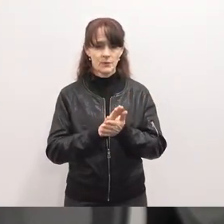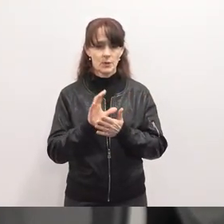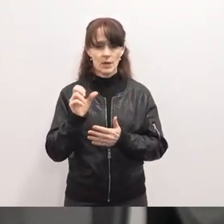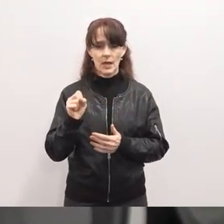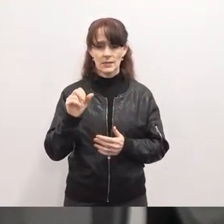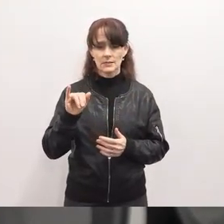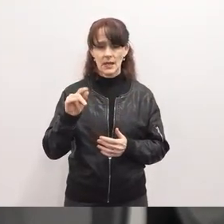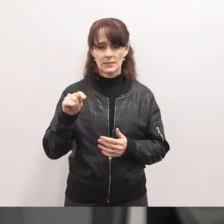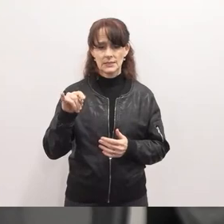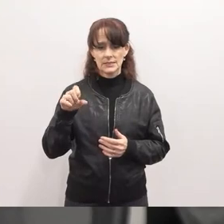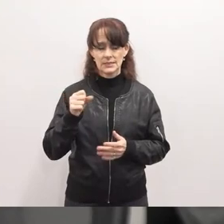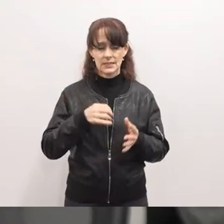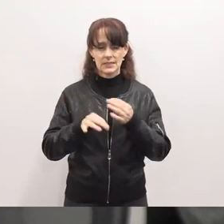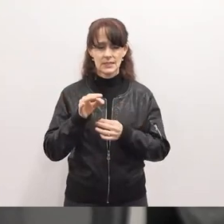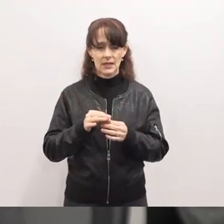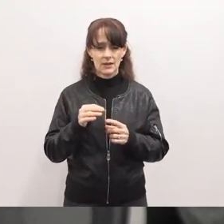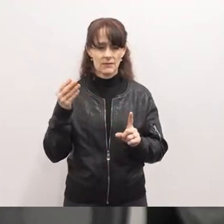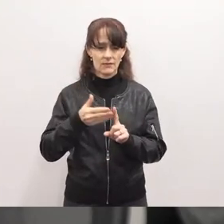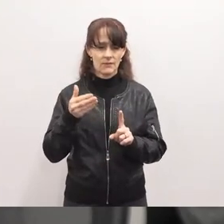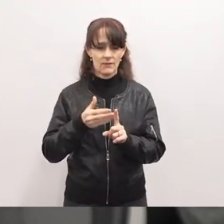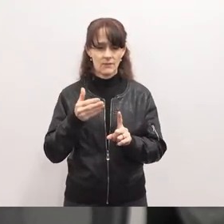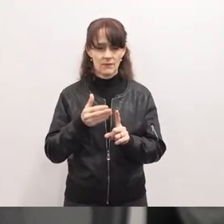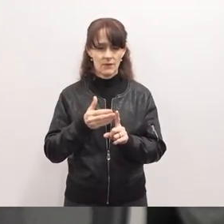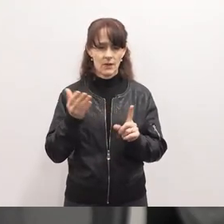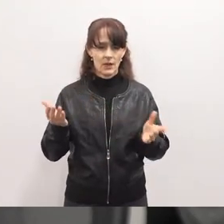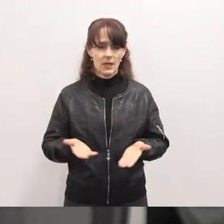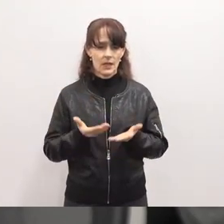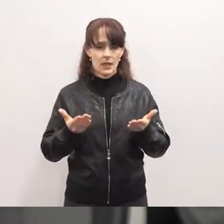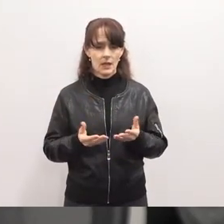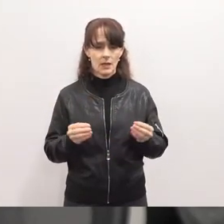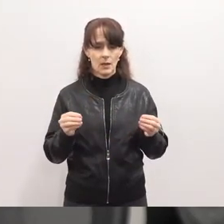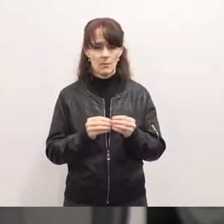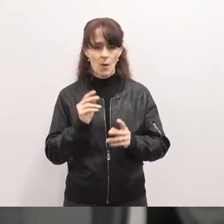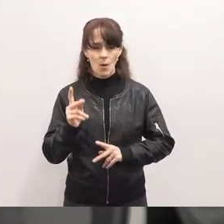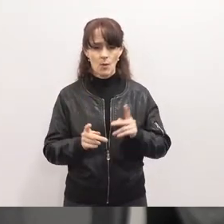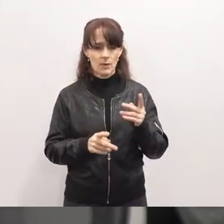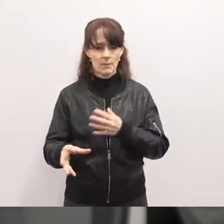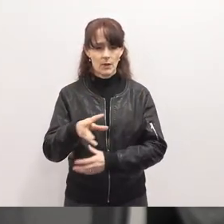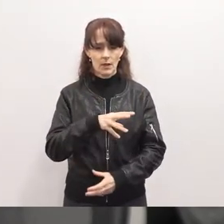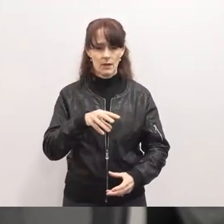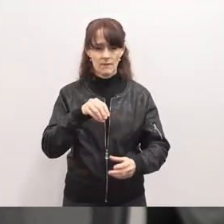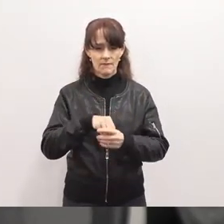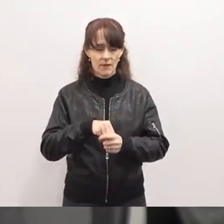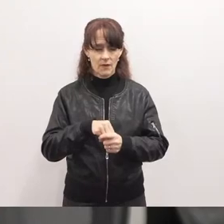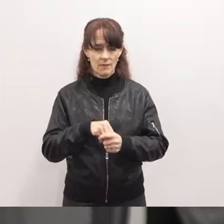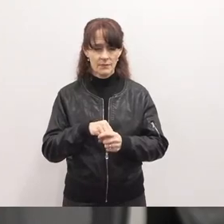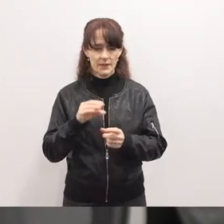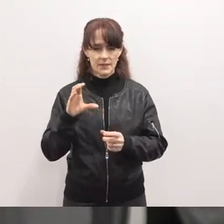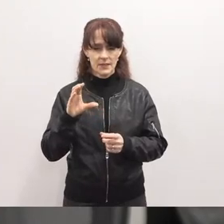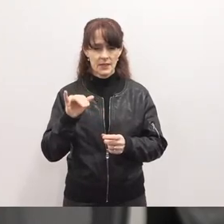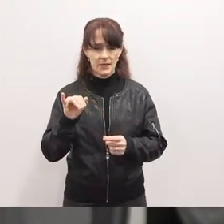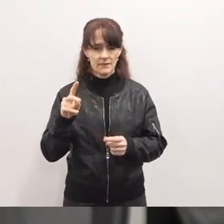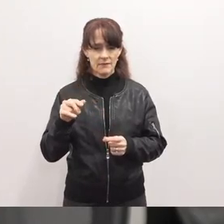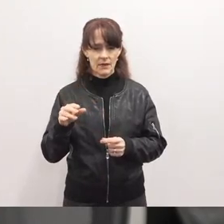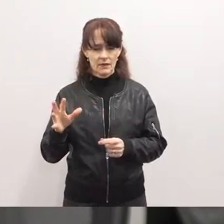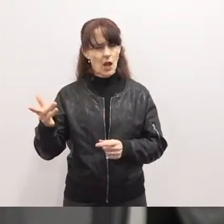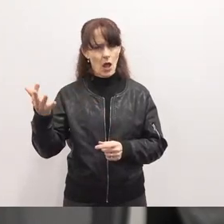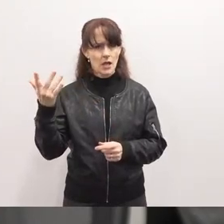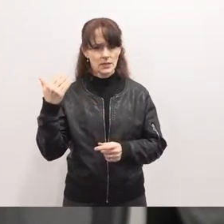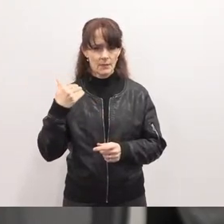sites instead of just being here. You know, try to get more people involved in civic. We did it a long time